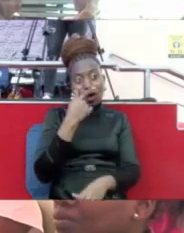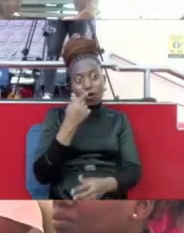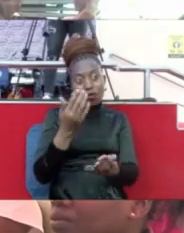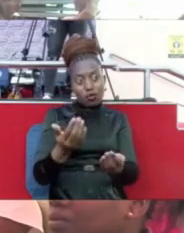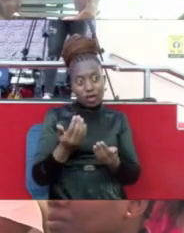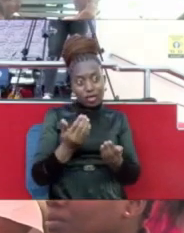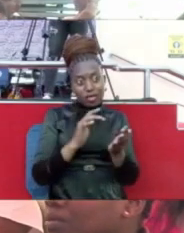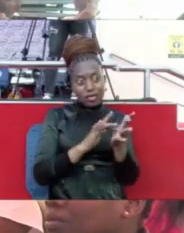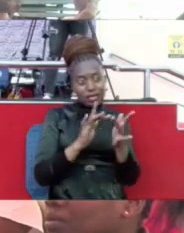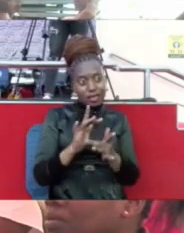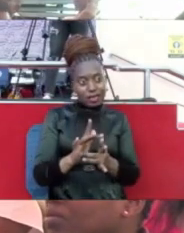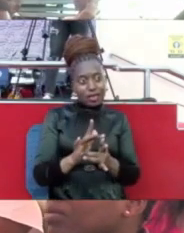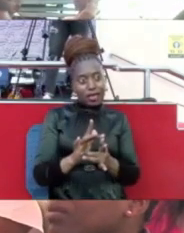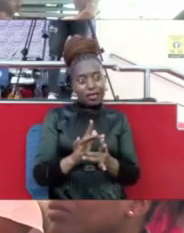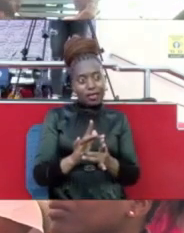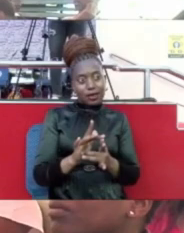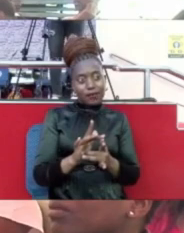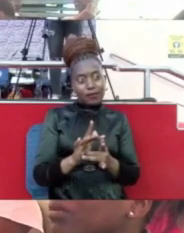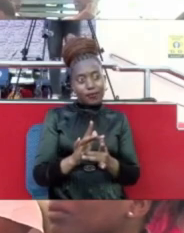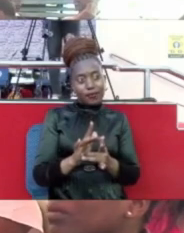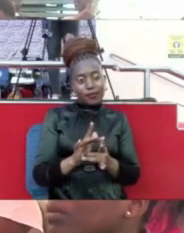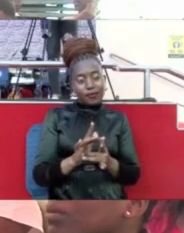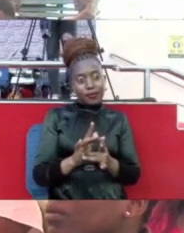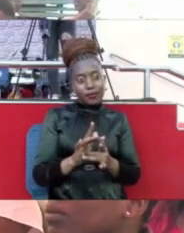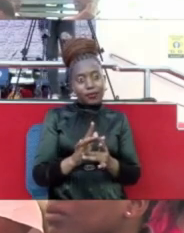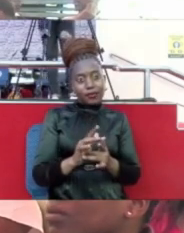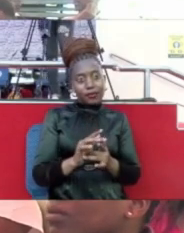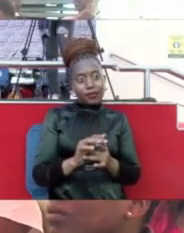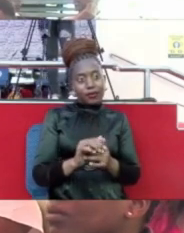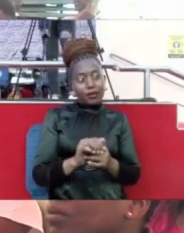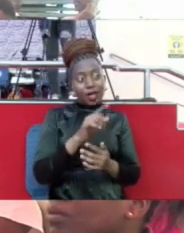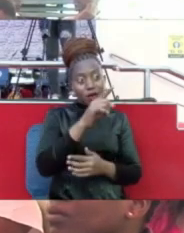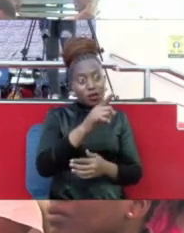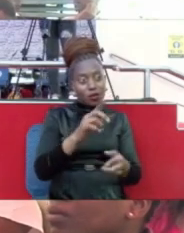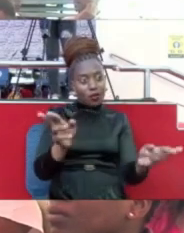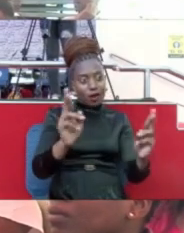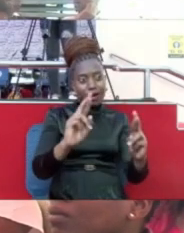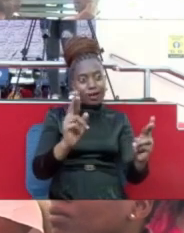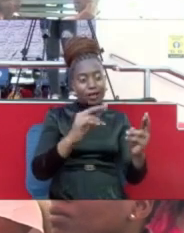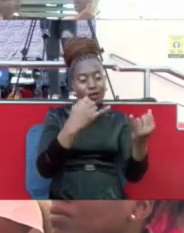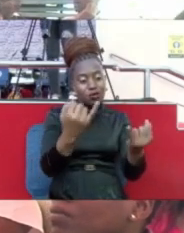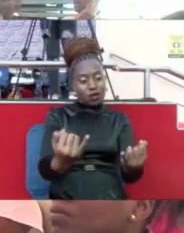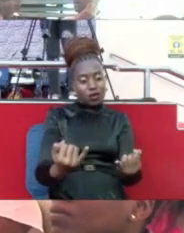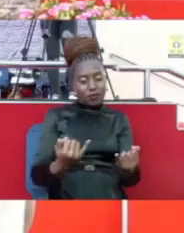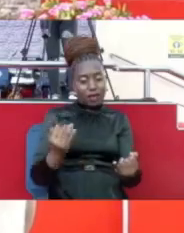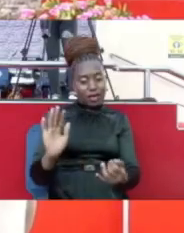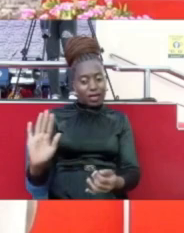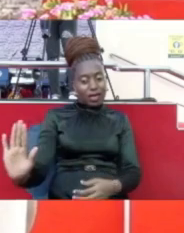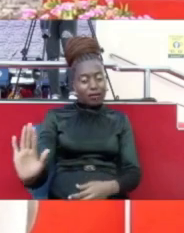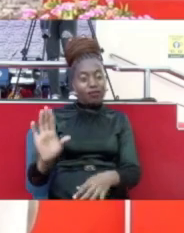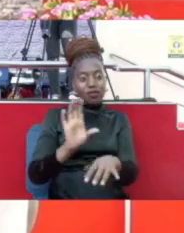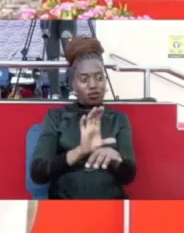you're willing ambaye namhitaji Yesu at least to invite them, uko tayari kumwalika to